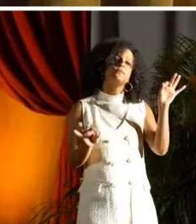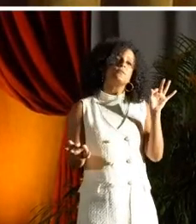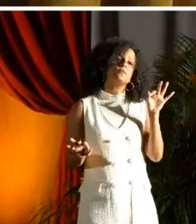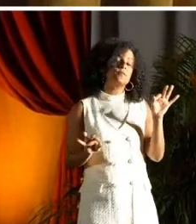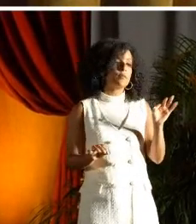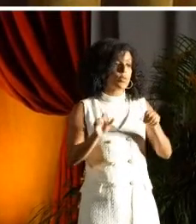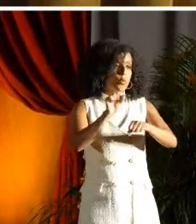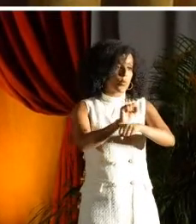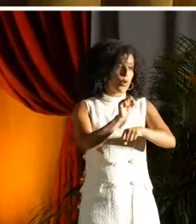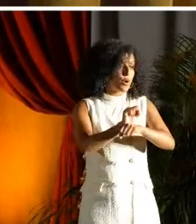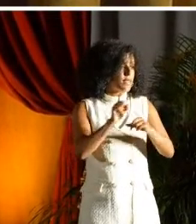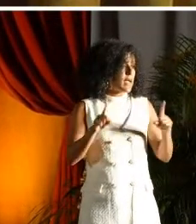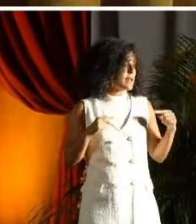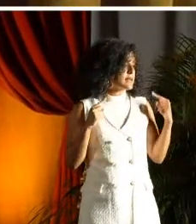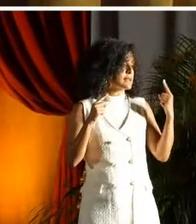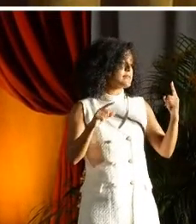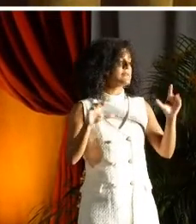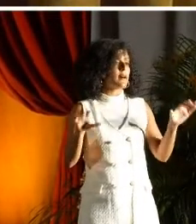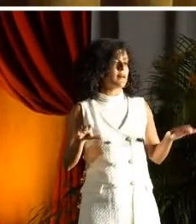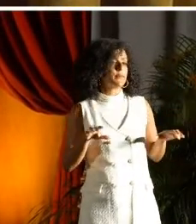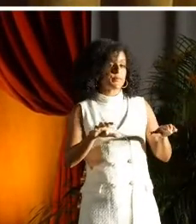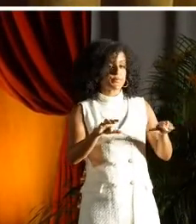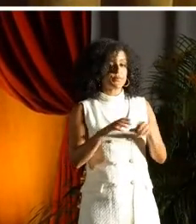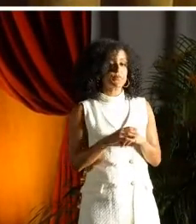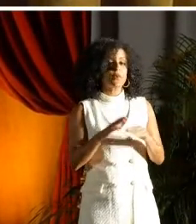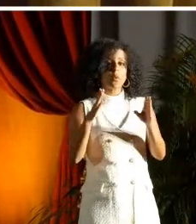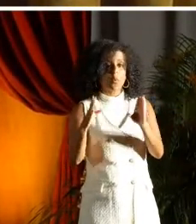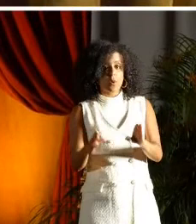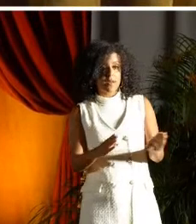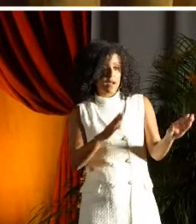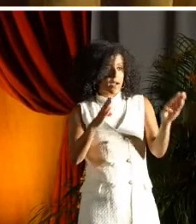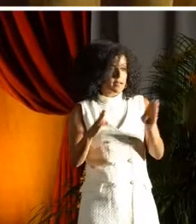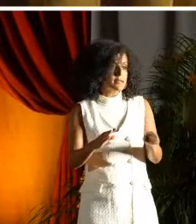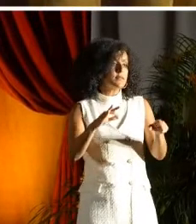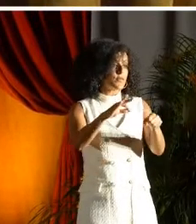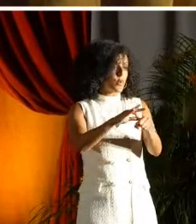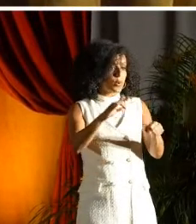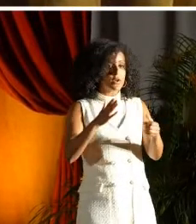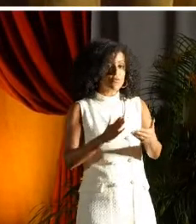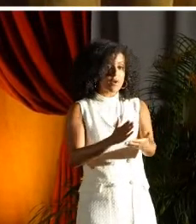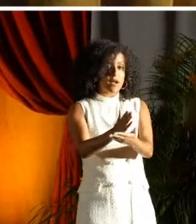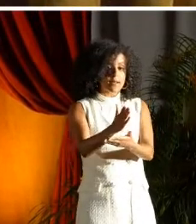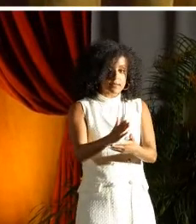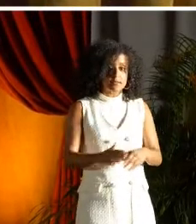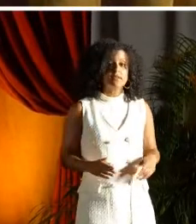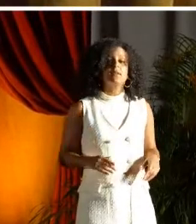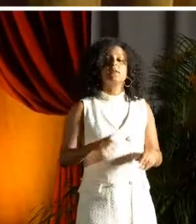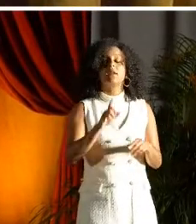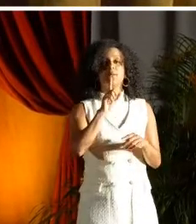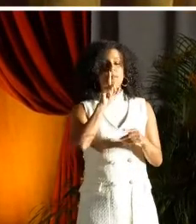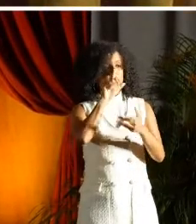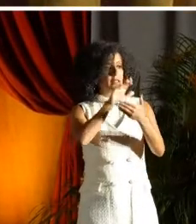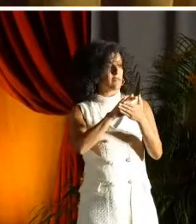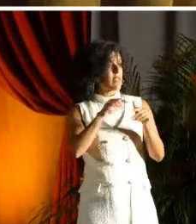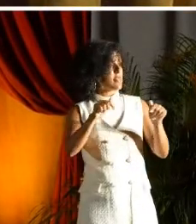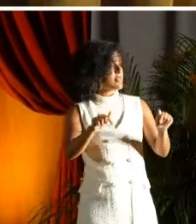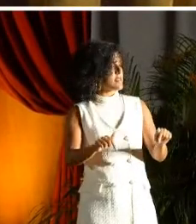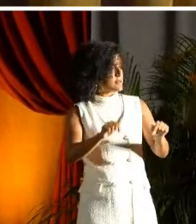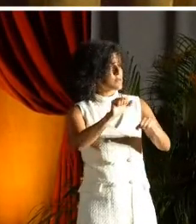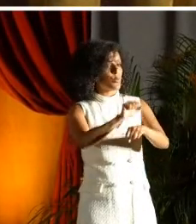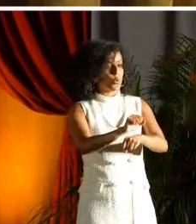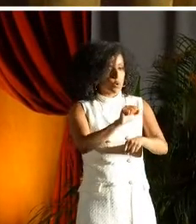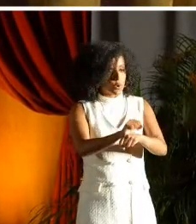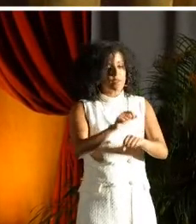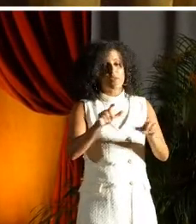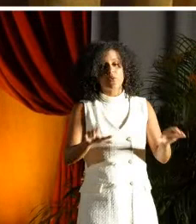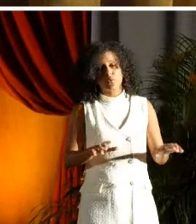the work that he'd done with Fannie Lou Hamer in organizing and voting rights work, and not and believing that this, that the work that